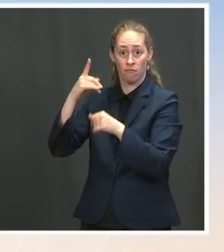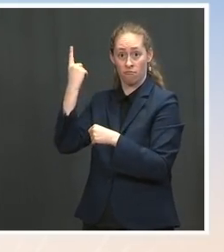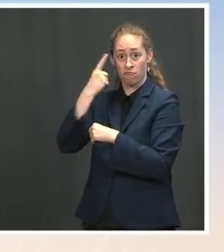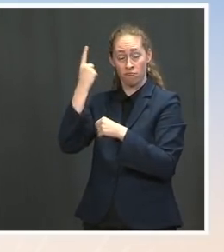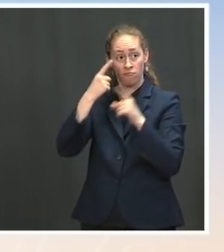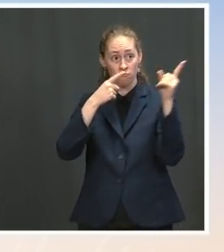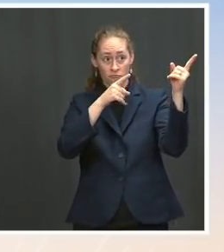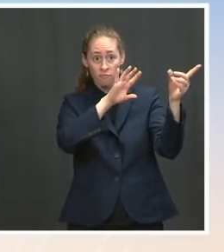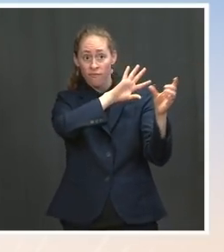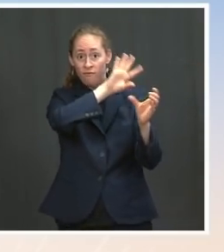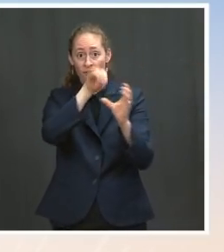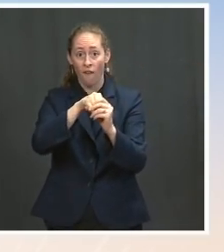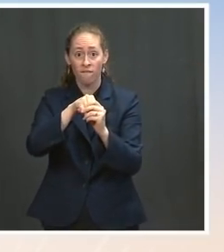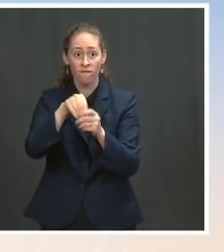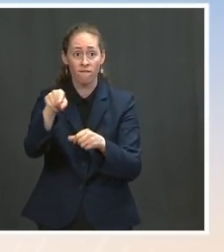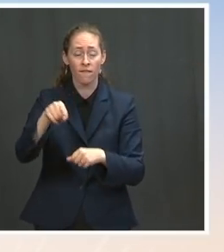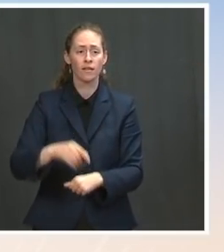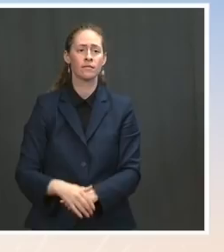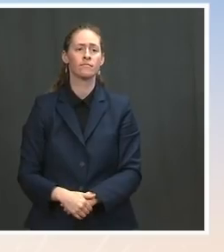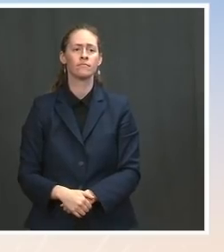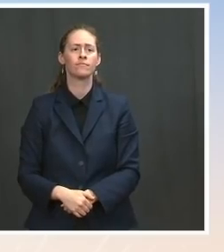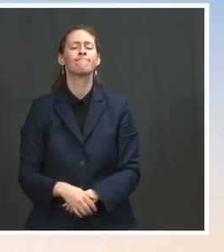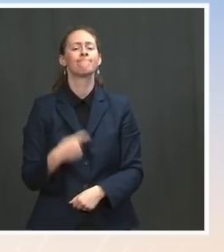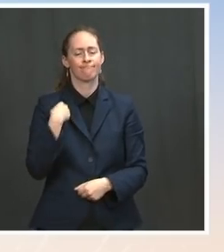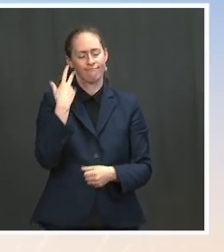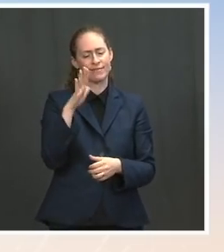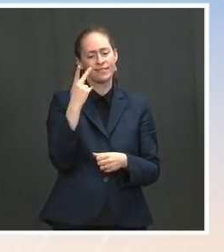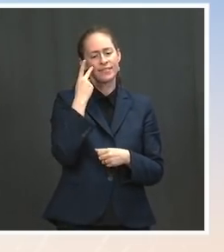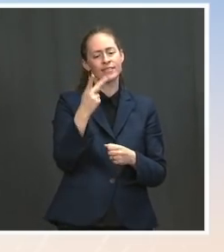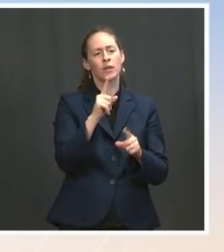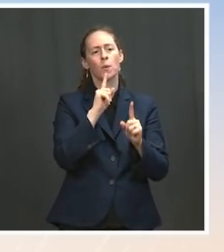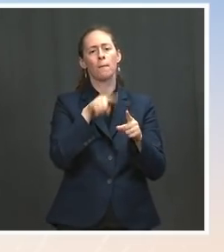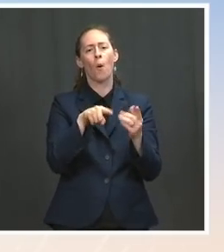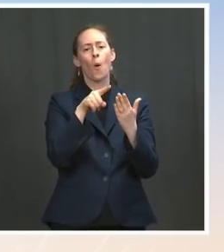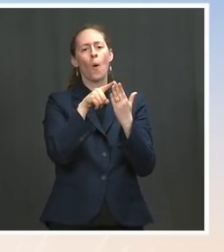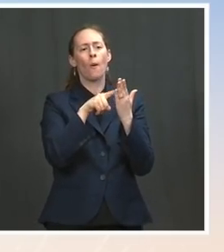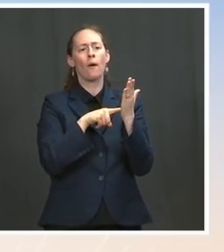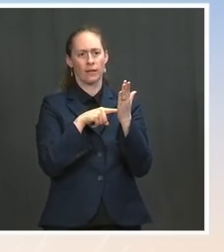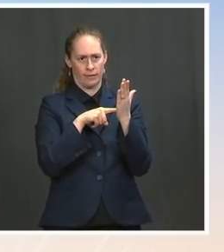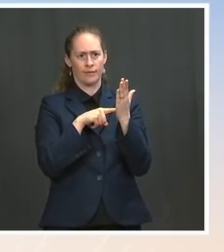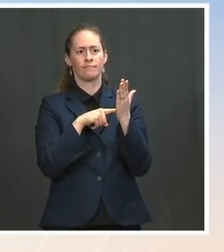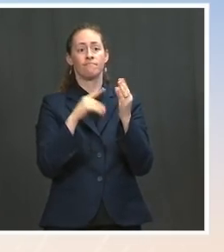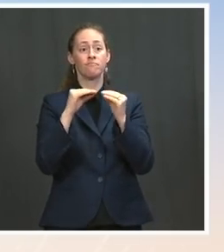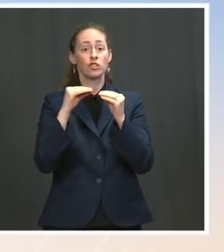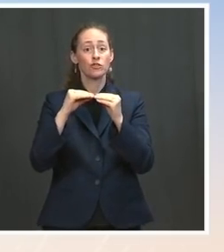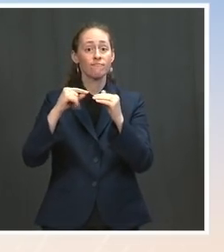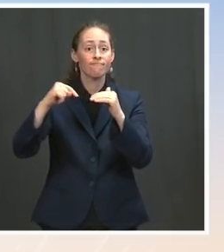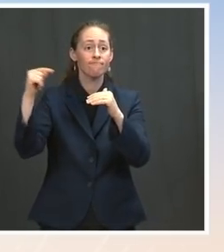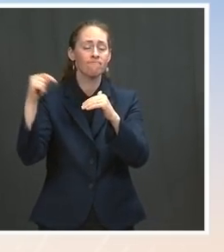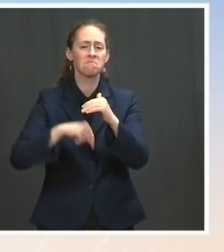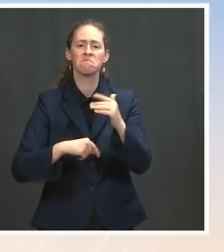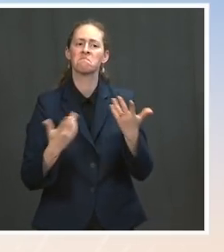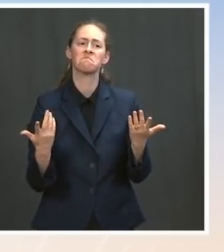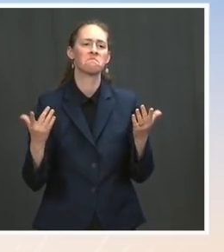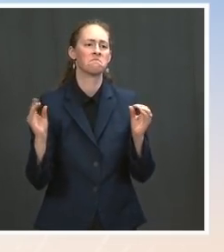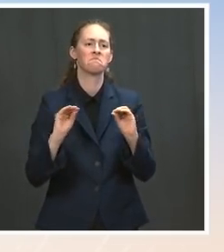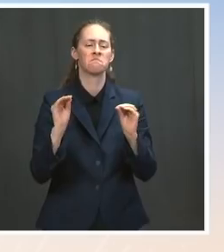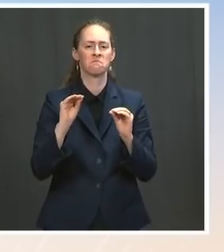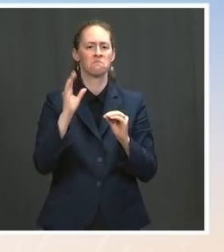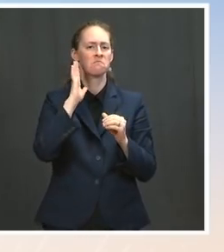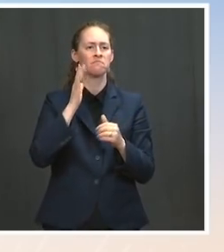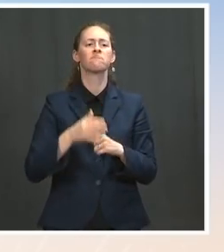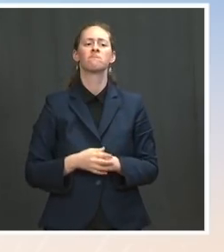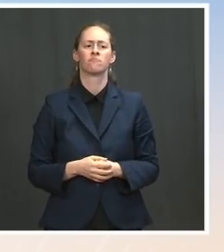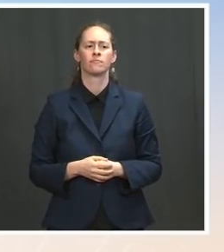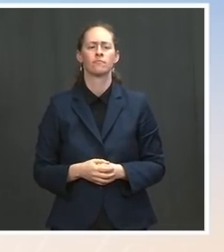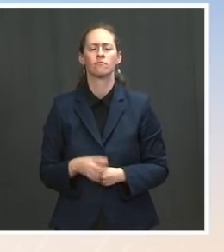reports. They just came out. Yes, exactly. I just don't have anything more for you on it, but we can see if there's more later this afternoon. Last one, if I can. Then in March, we